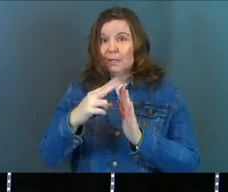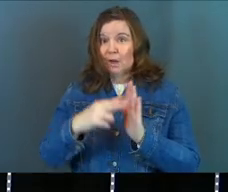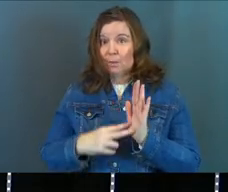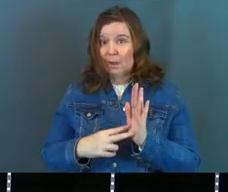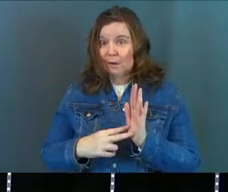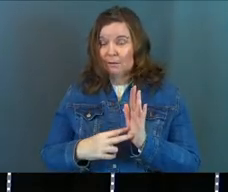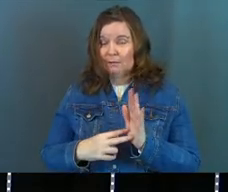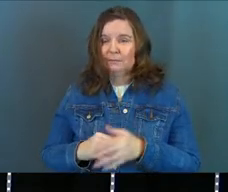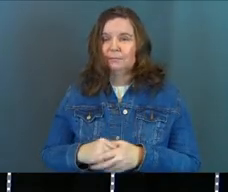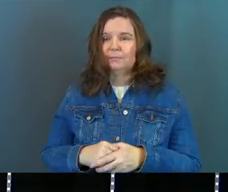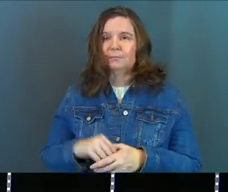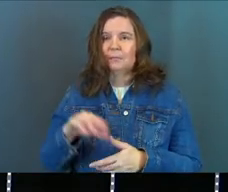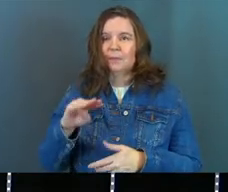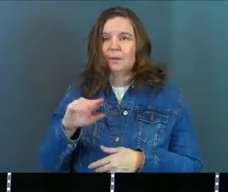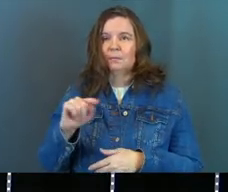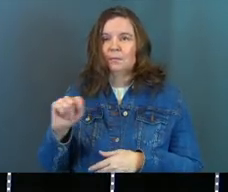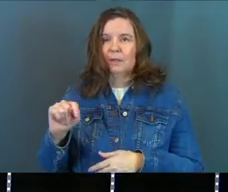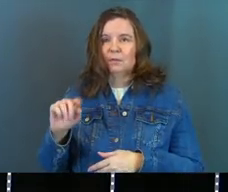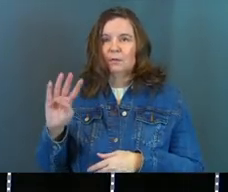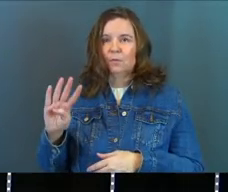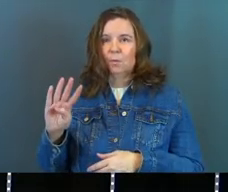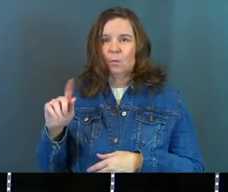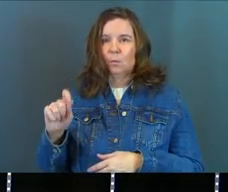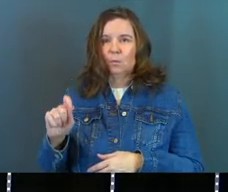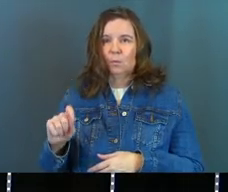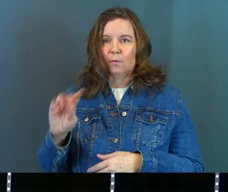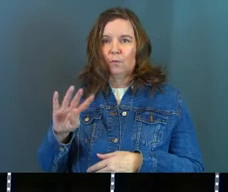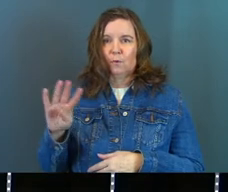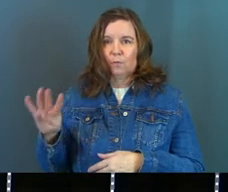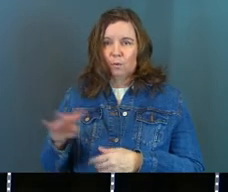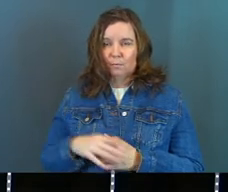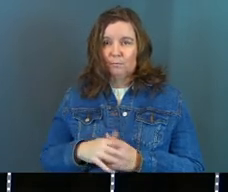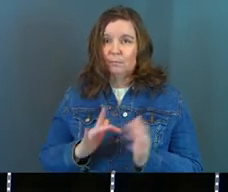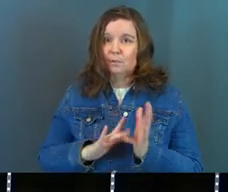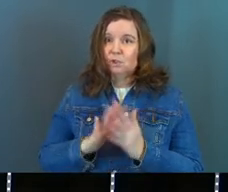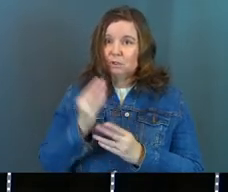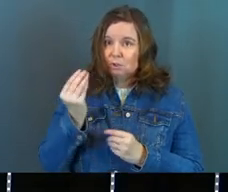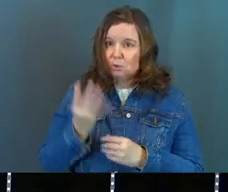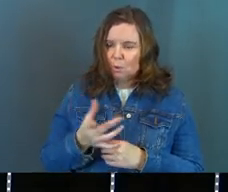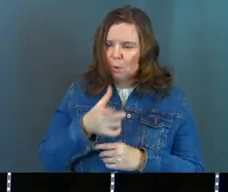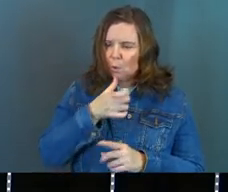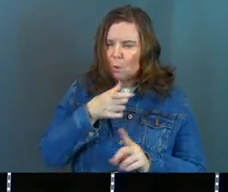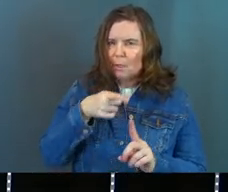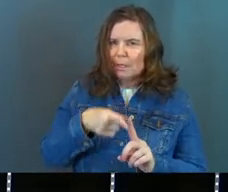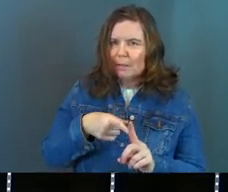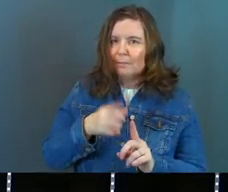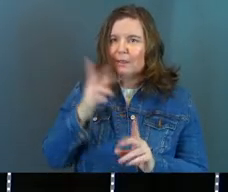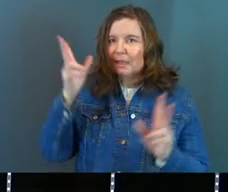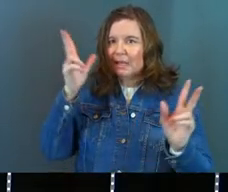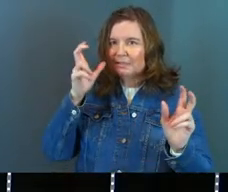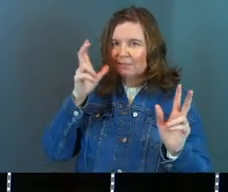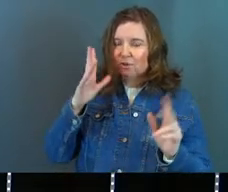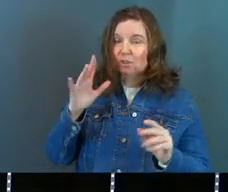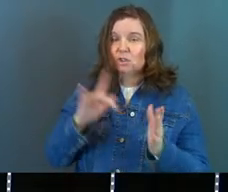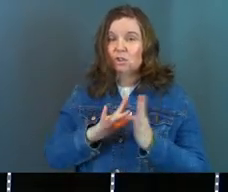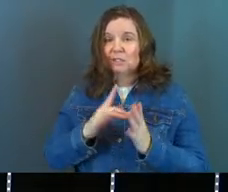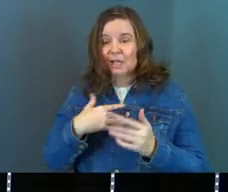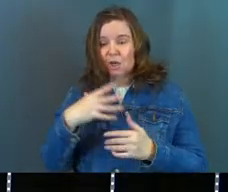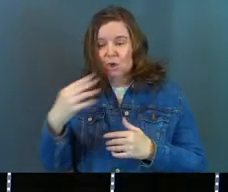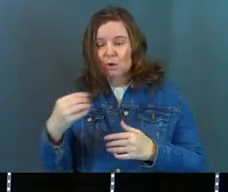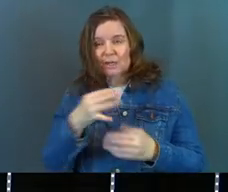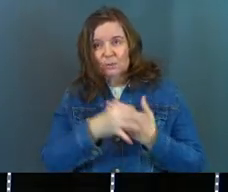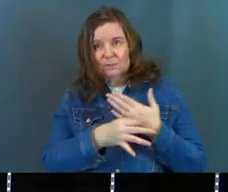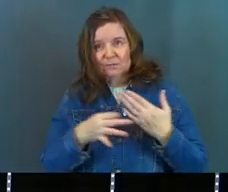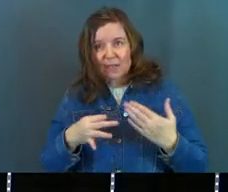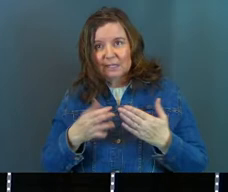read was Matthew 4:44. But Jesus told him, who's him? That's the devil. Jesus had gone out and he